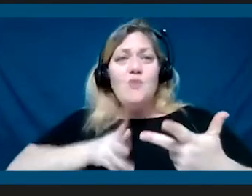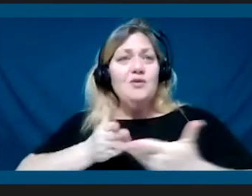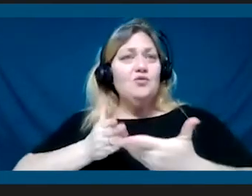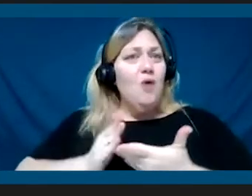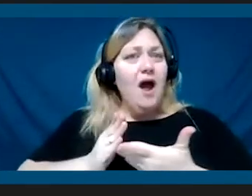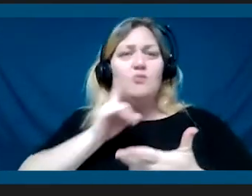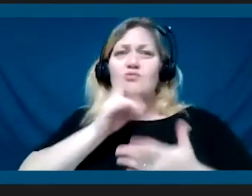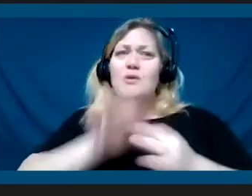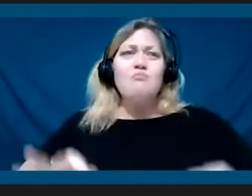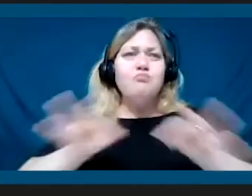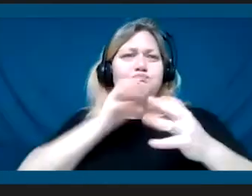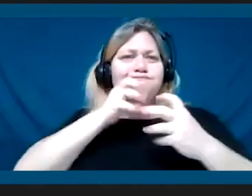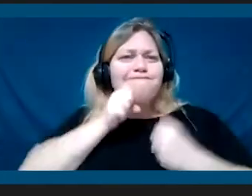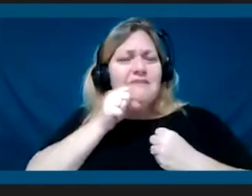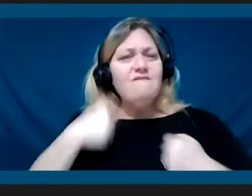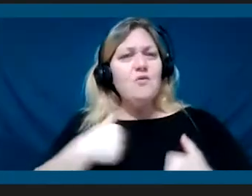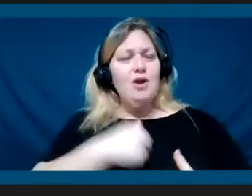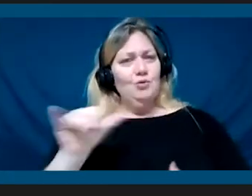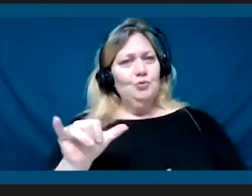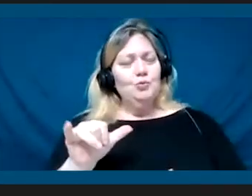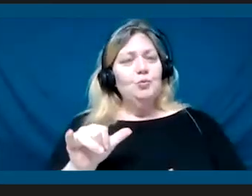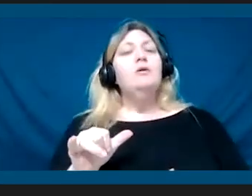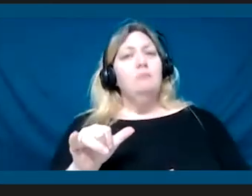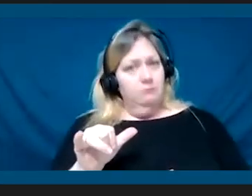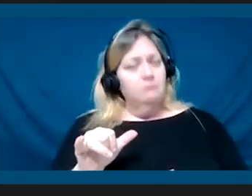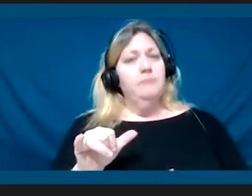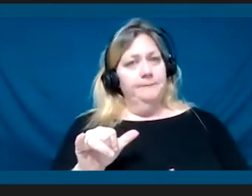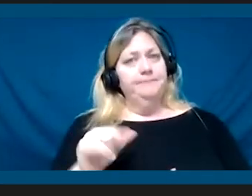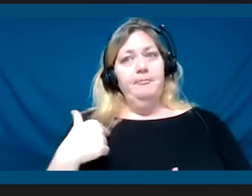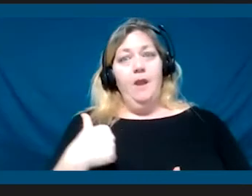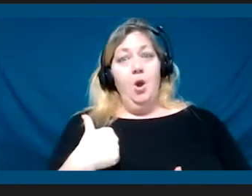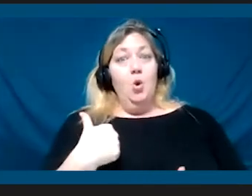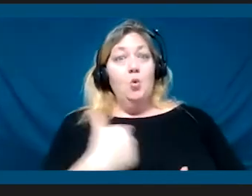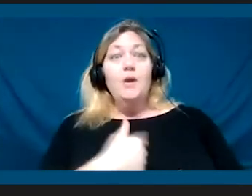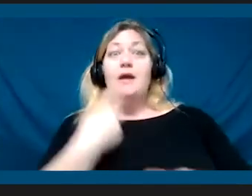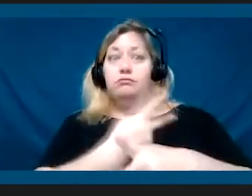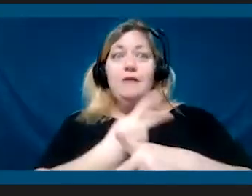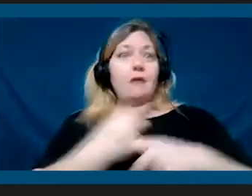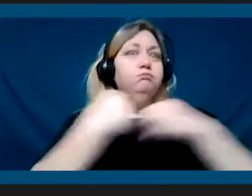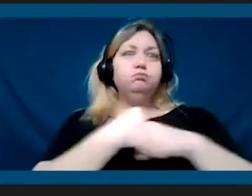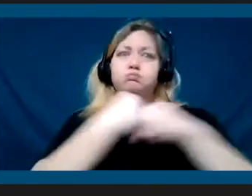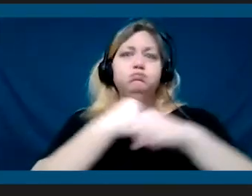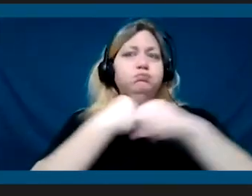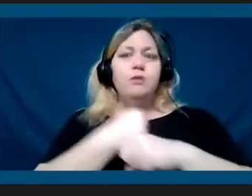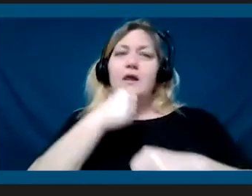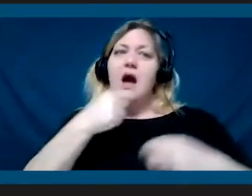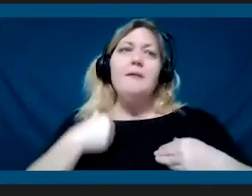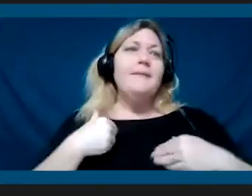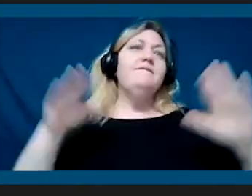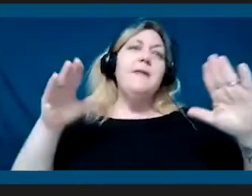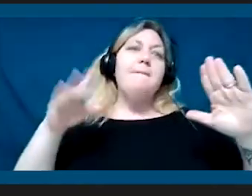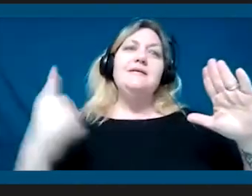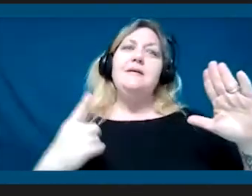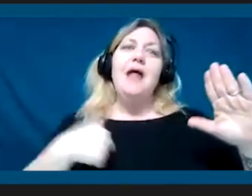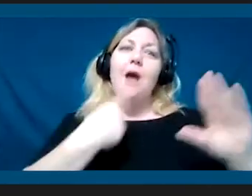very important. And we kept on doing the fight. That's the thing. Not giving up is something I